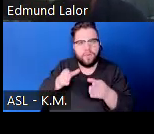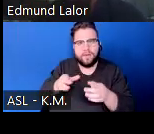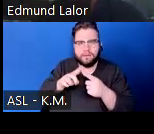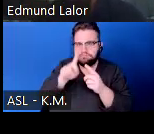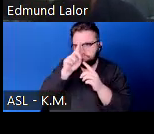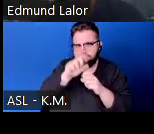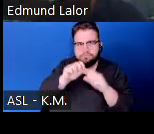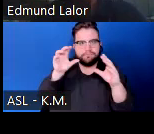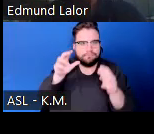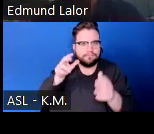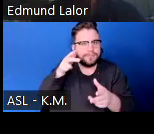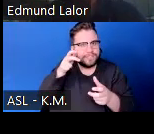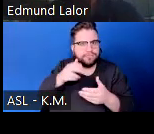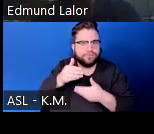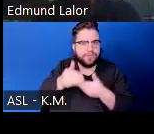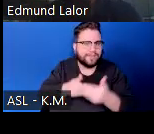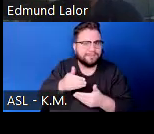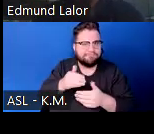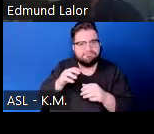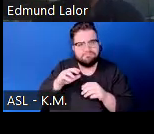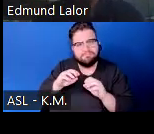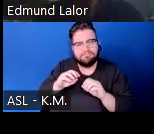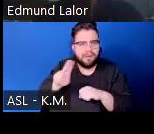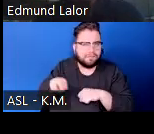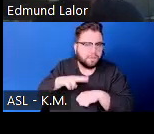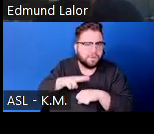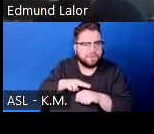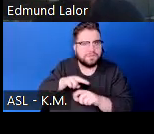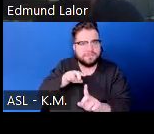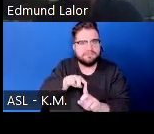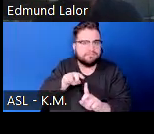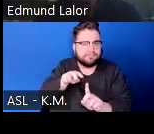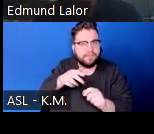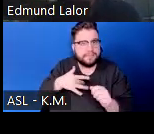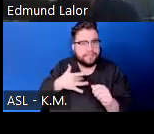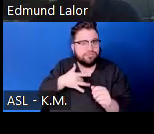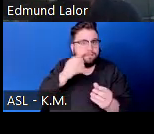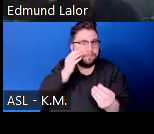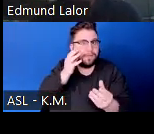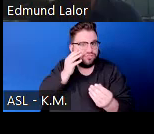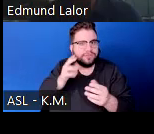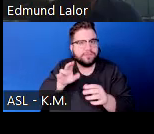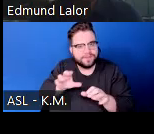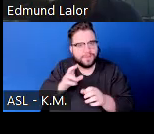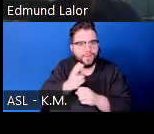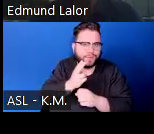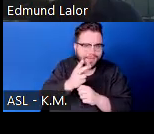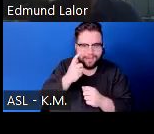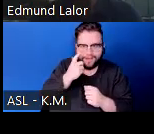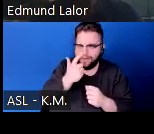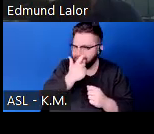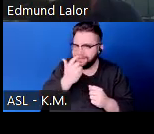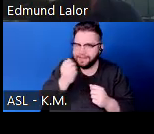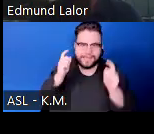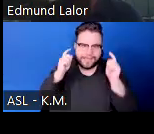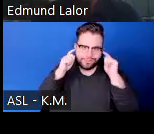not correct, because obviously this information does flow in through these channels, but rather to suggest that this consideration